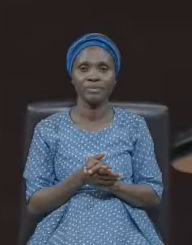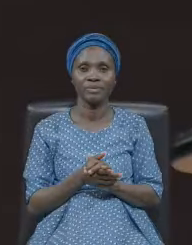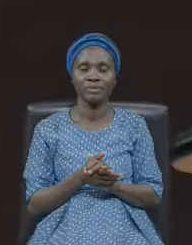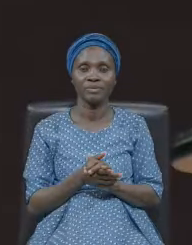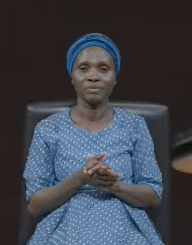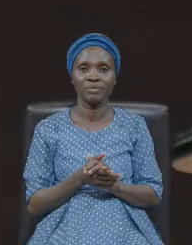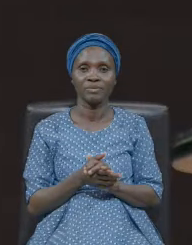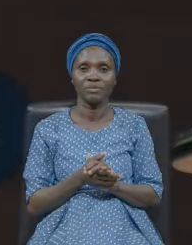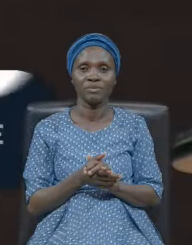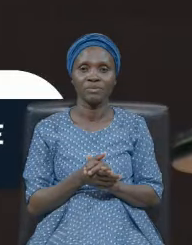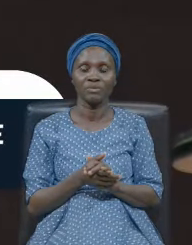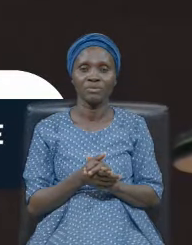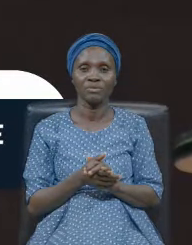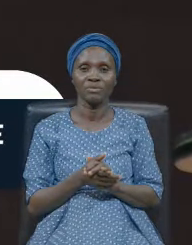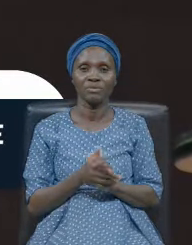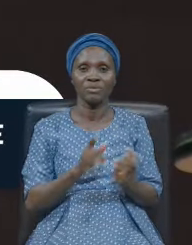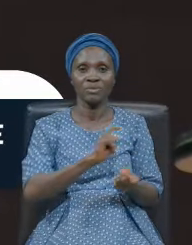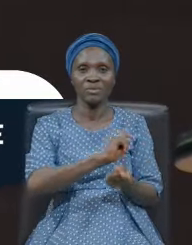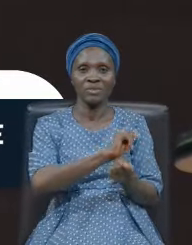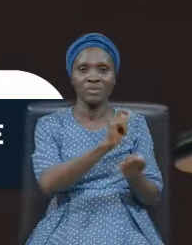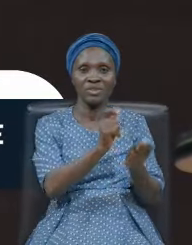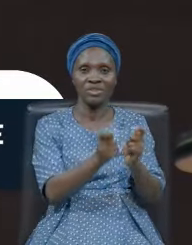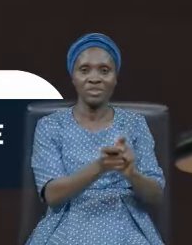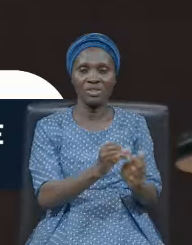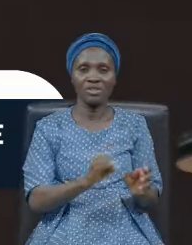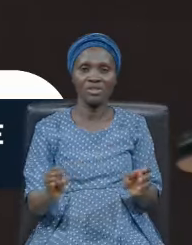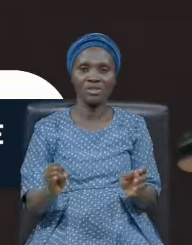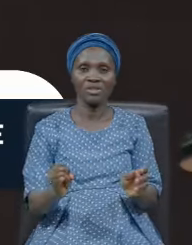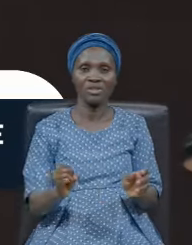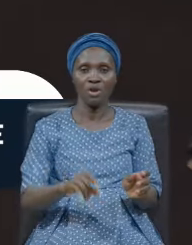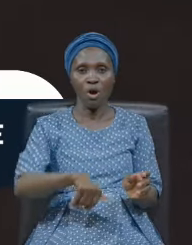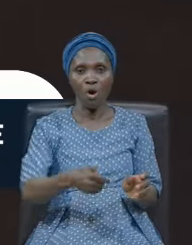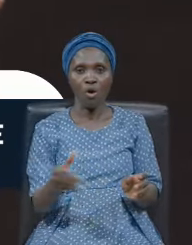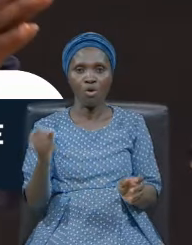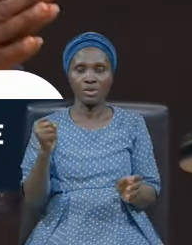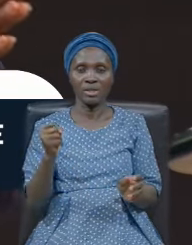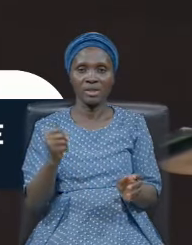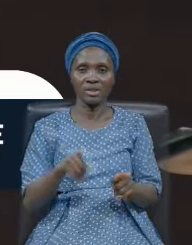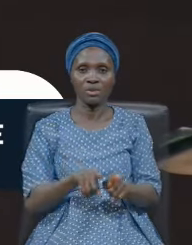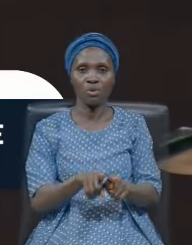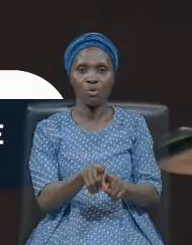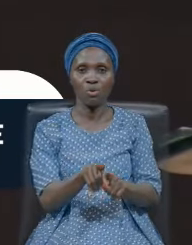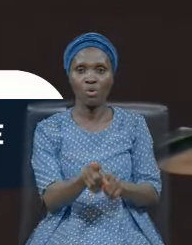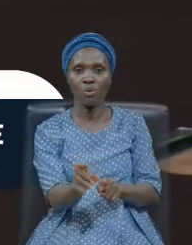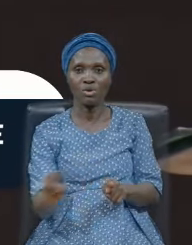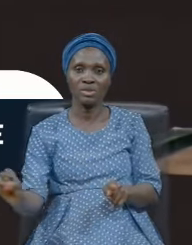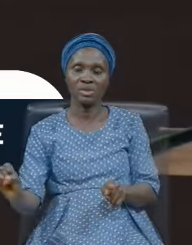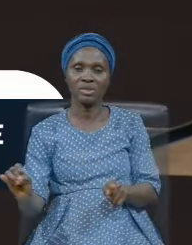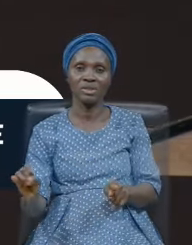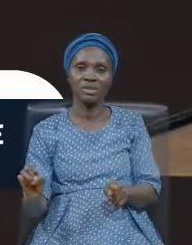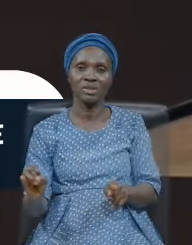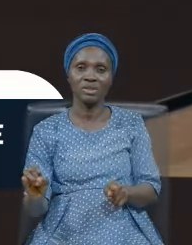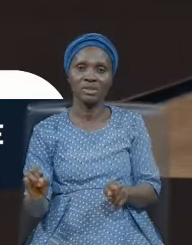overturning others wandering in the wilderness by grace through